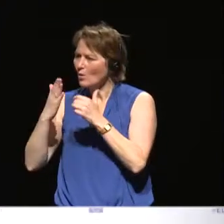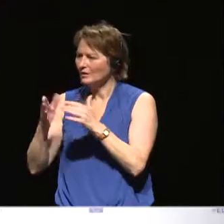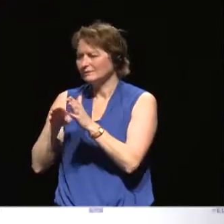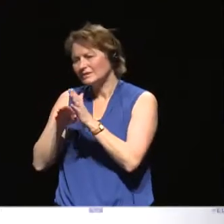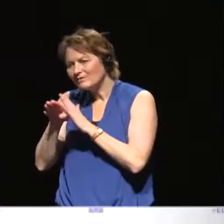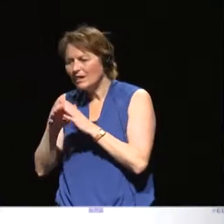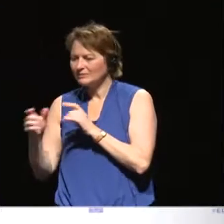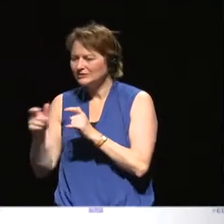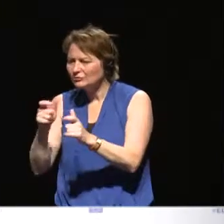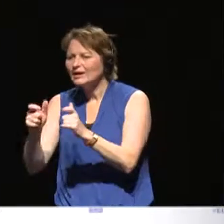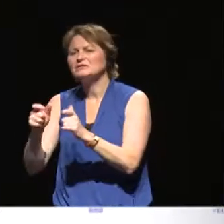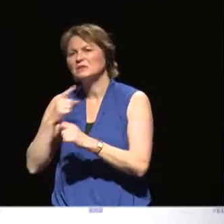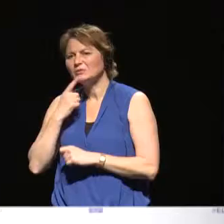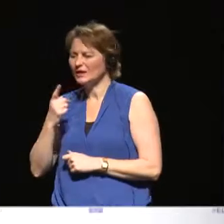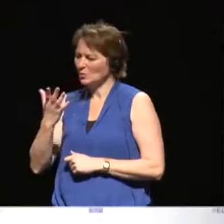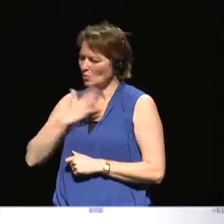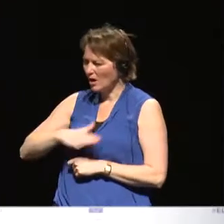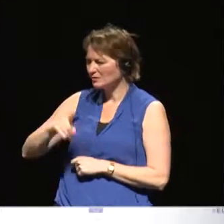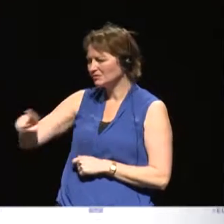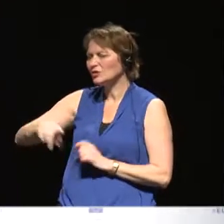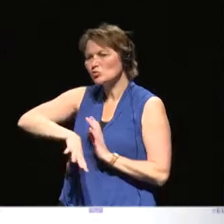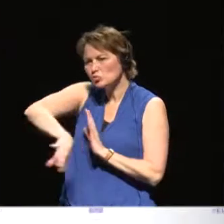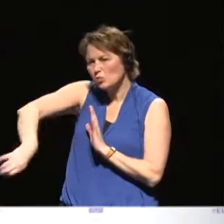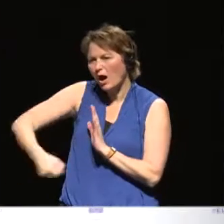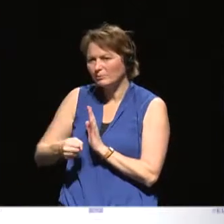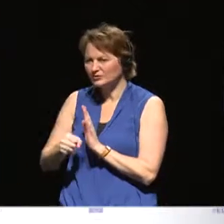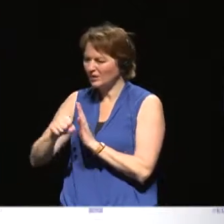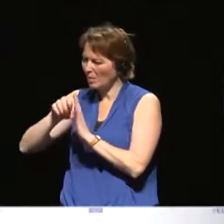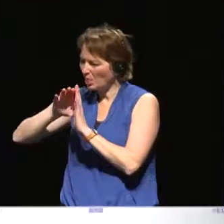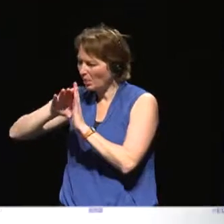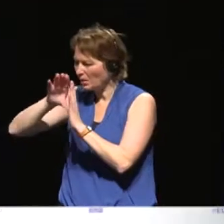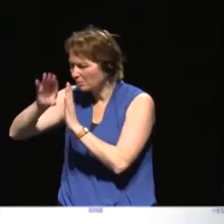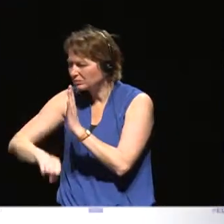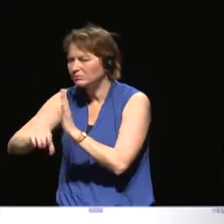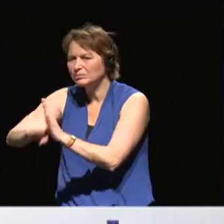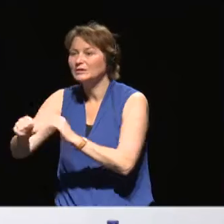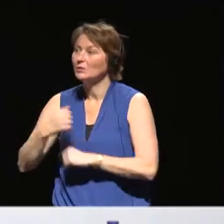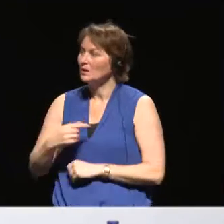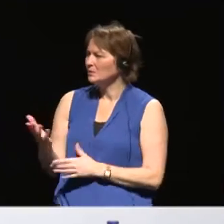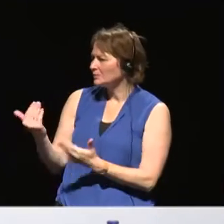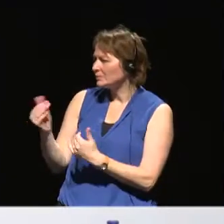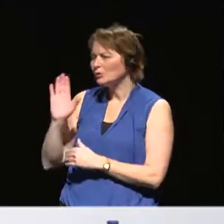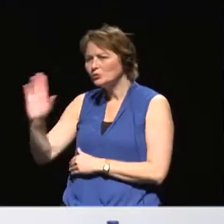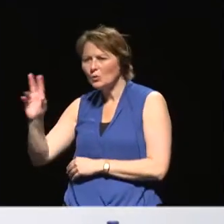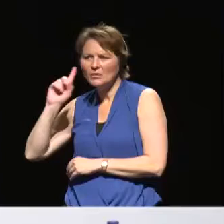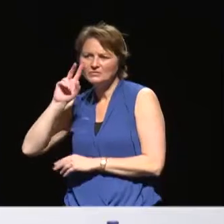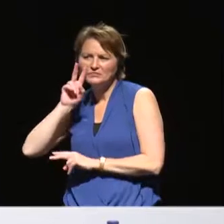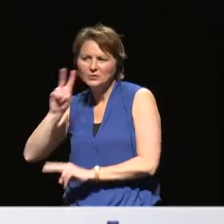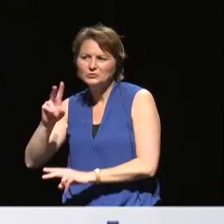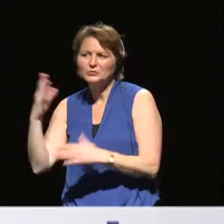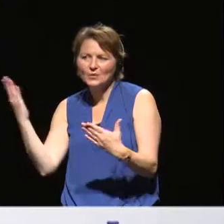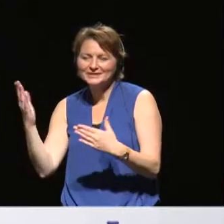combat corruption there. So please, we will be very interested in hearing your views on this subject. Thank you very